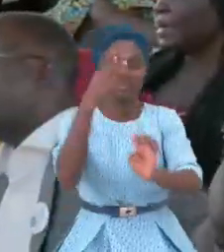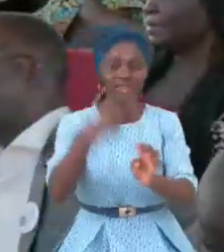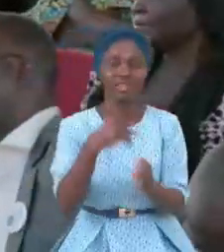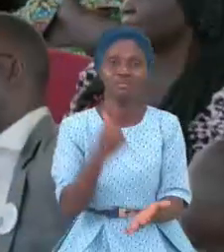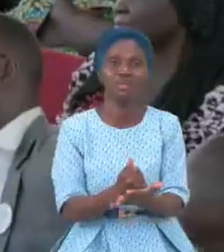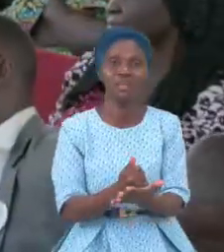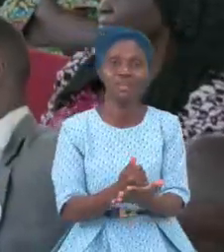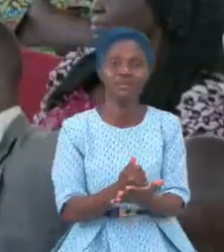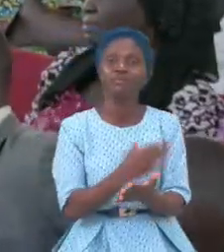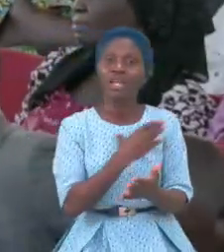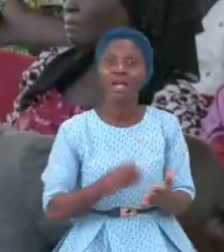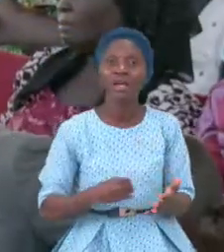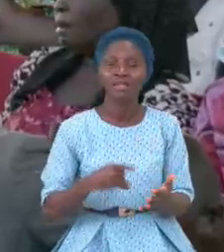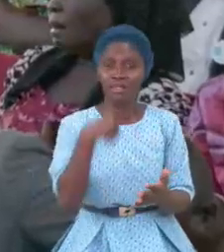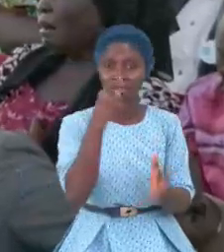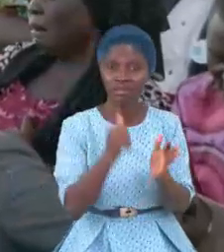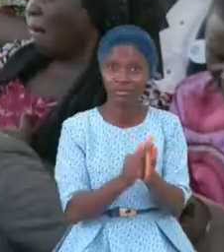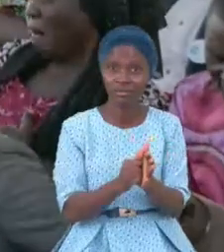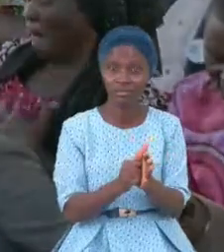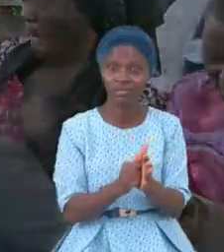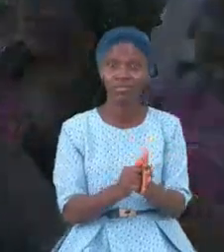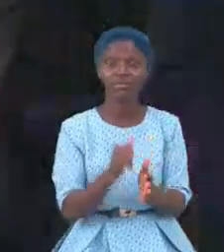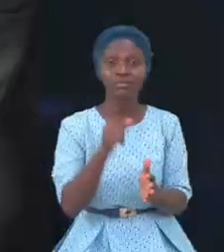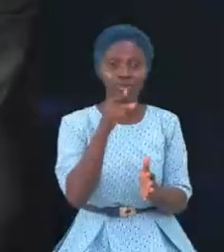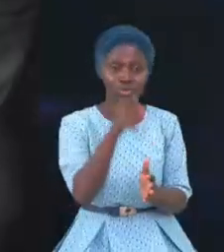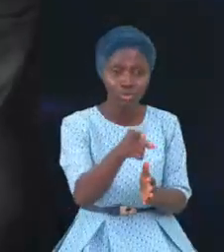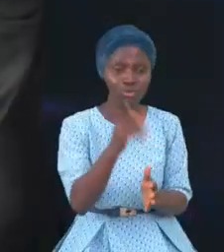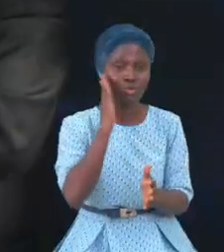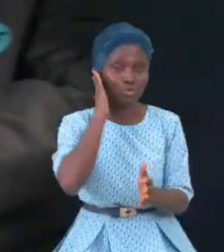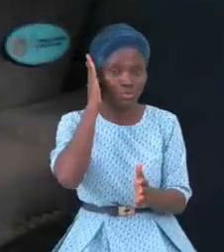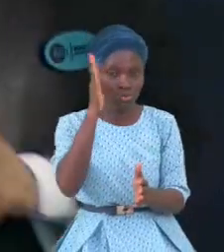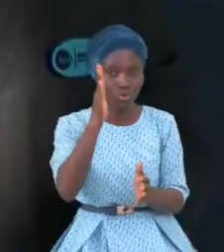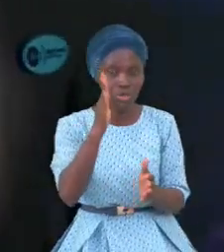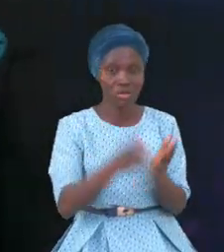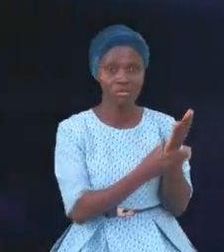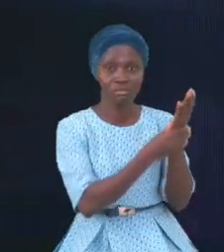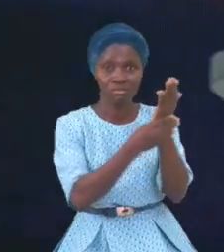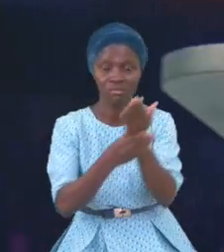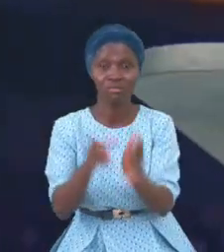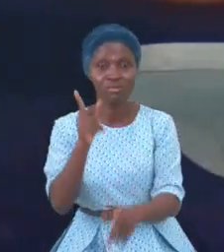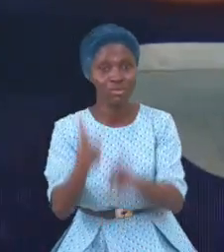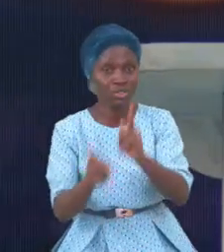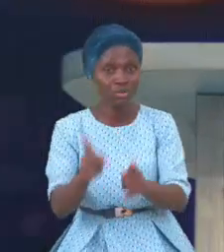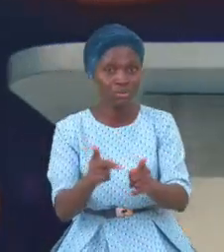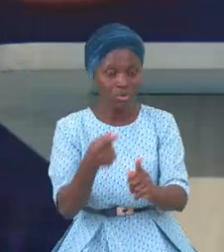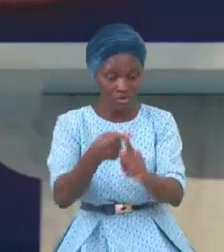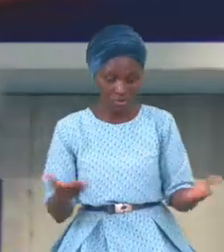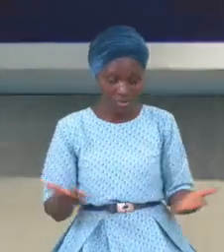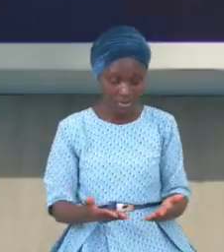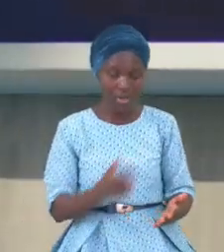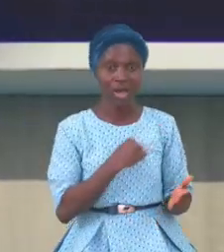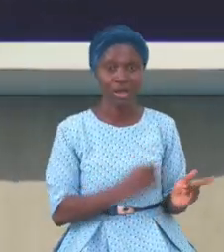he said, you'll take the people from this point and take them to the